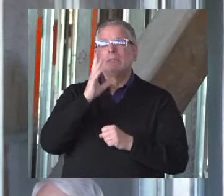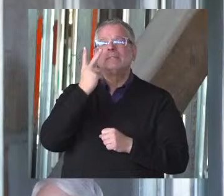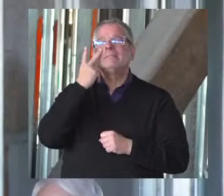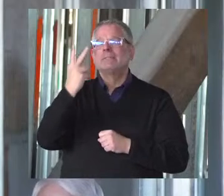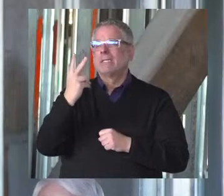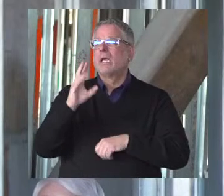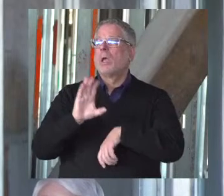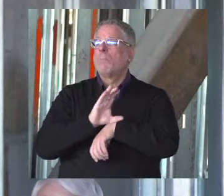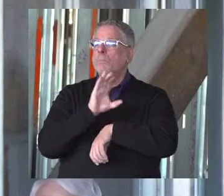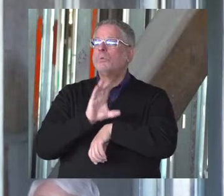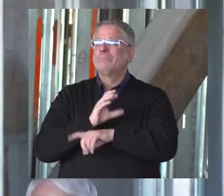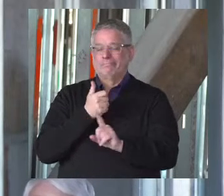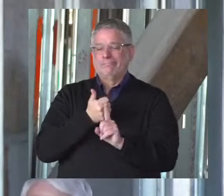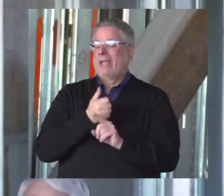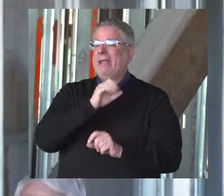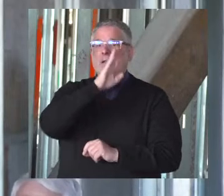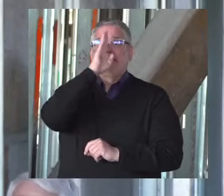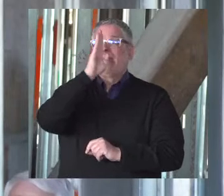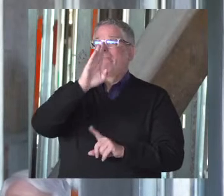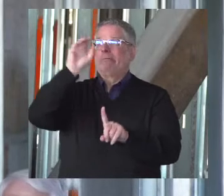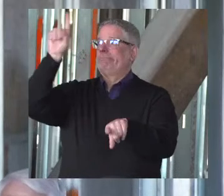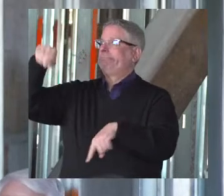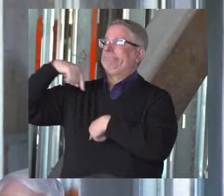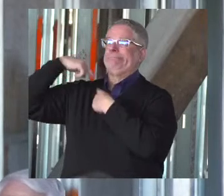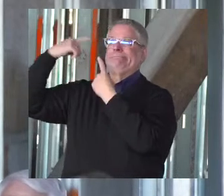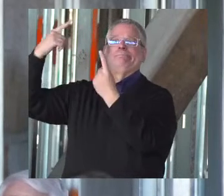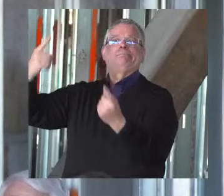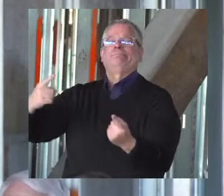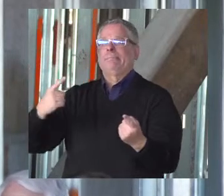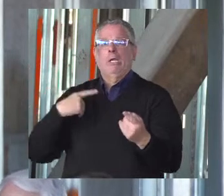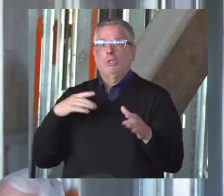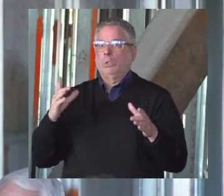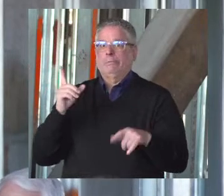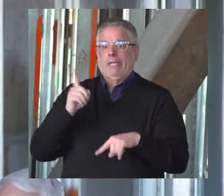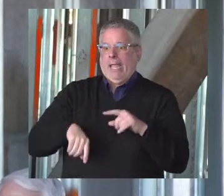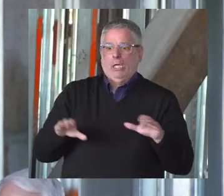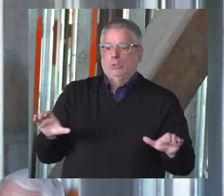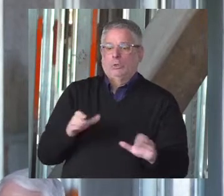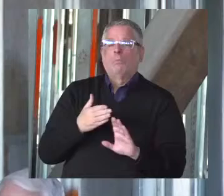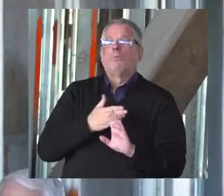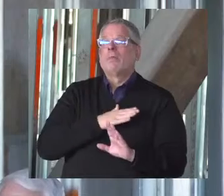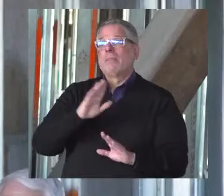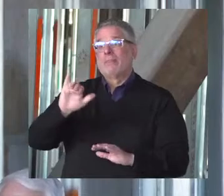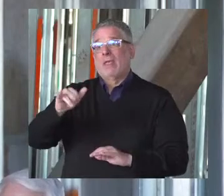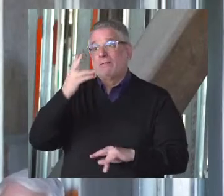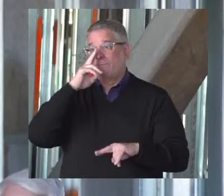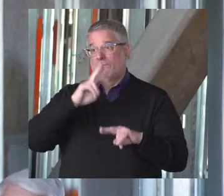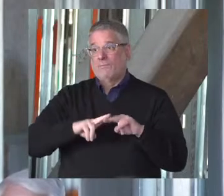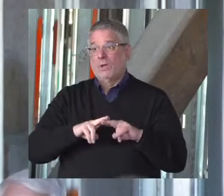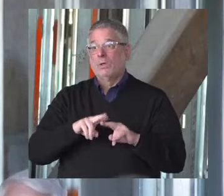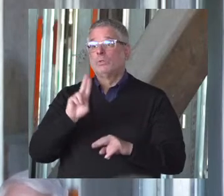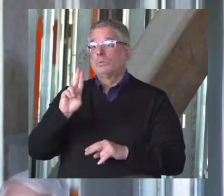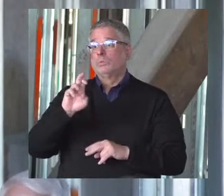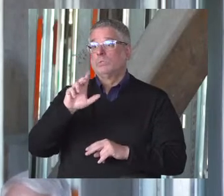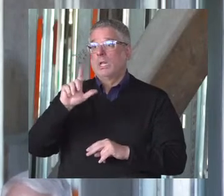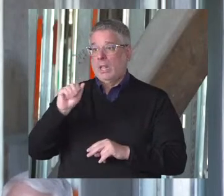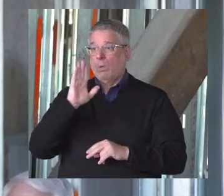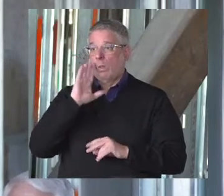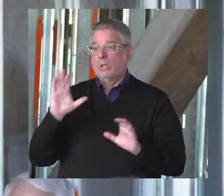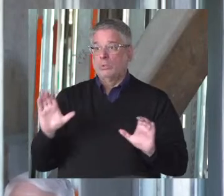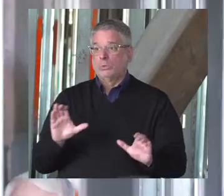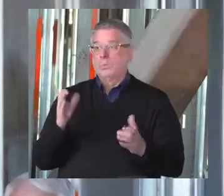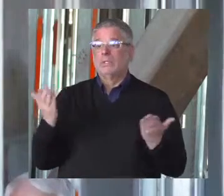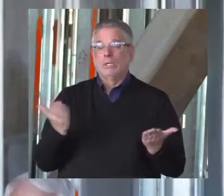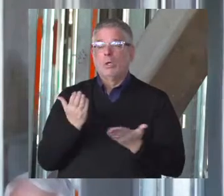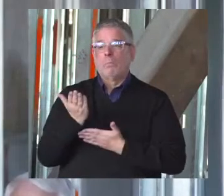that could do things that could never be done on any conceivable classical machine, and that's when the fun's really going to start. That's something UCLA will do here? Yes, that's